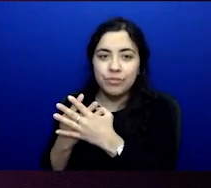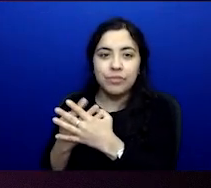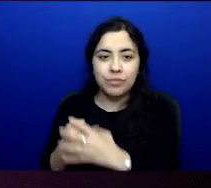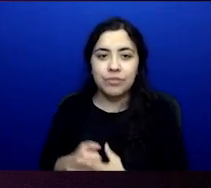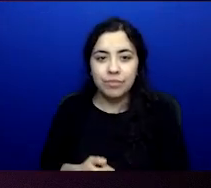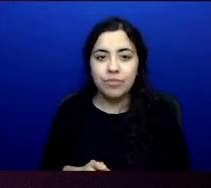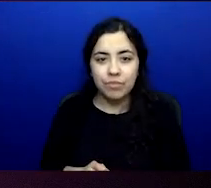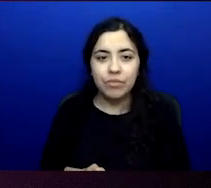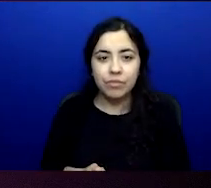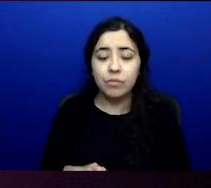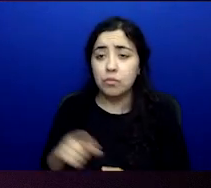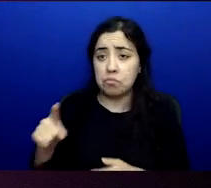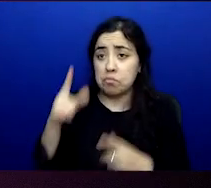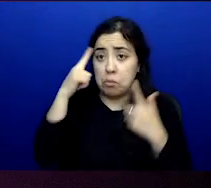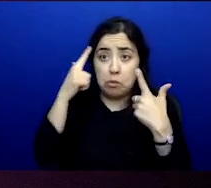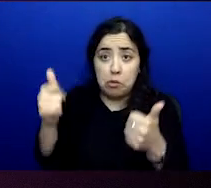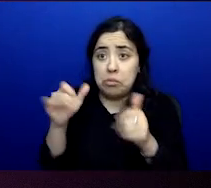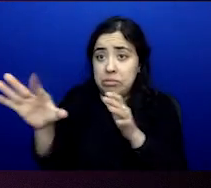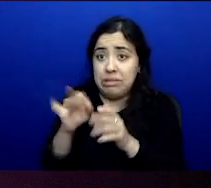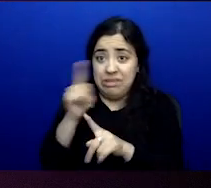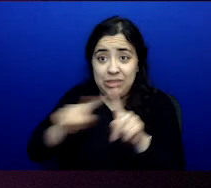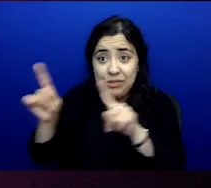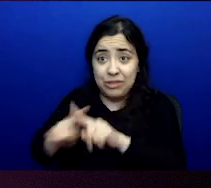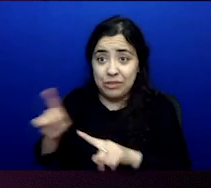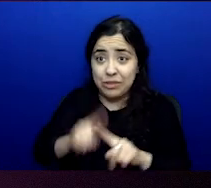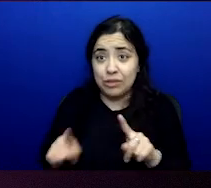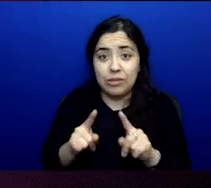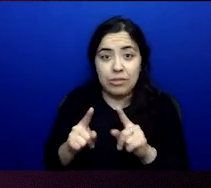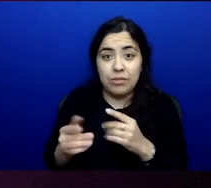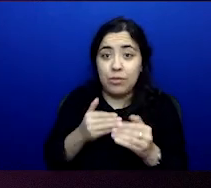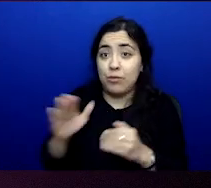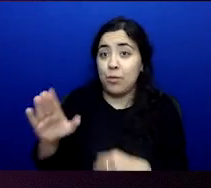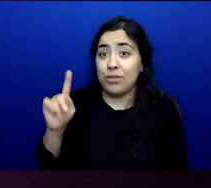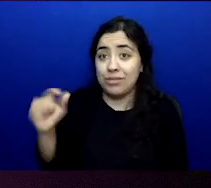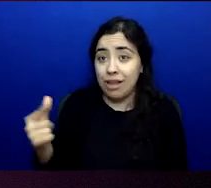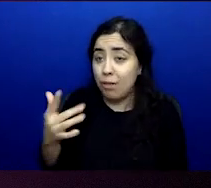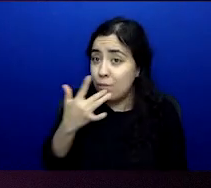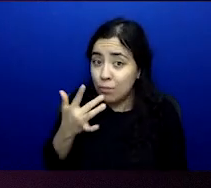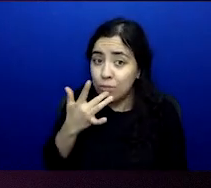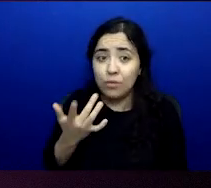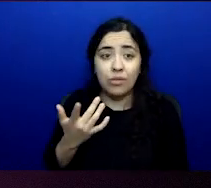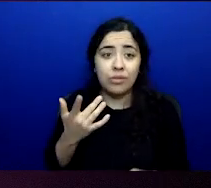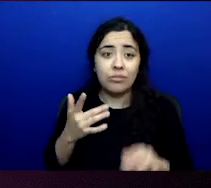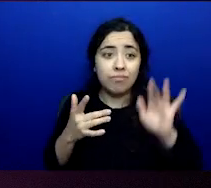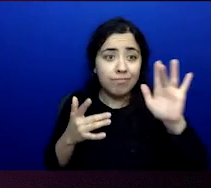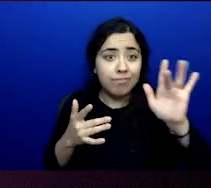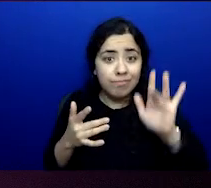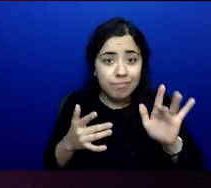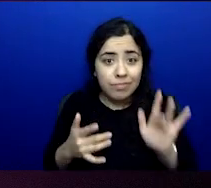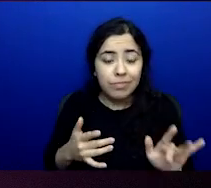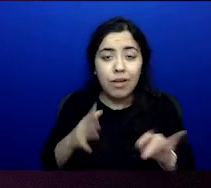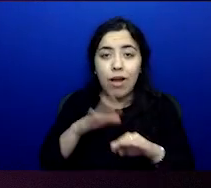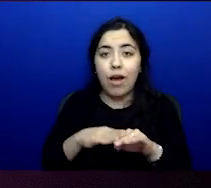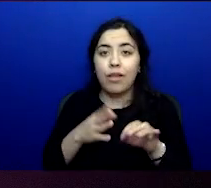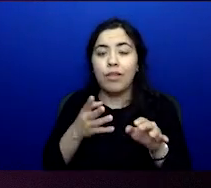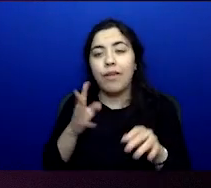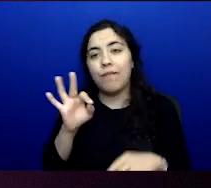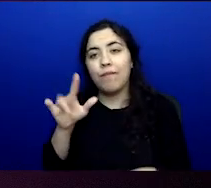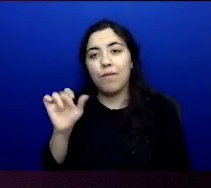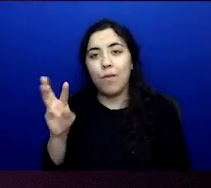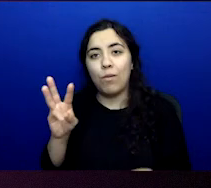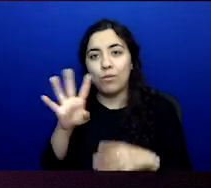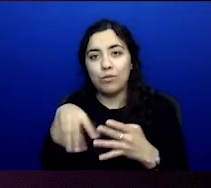And you can select different modular pipelines similar to how you do it with tags to filter out the selected nodes on the flowchart. So you can